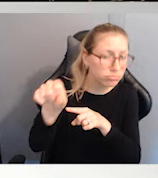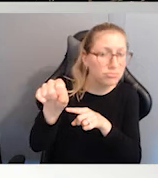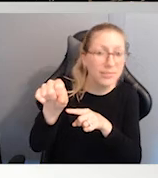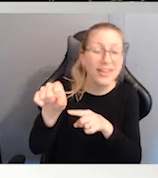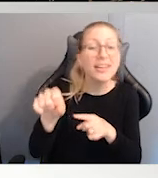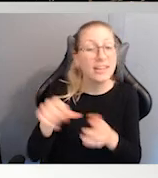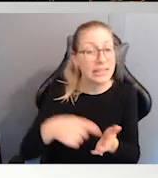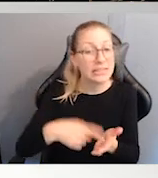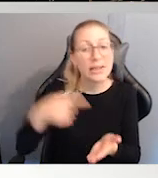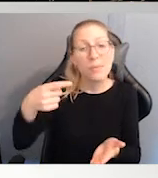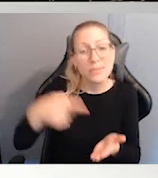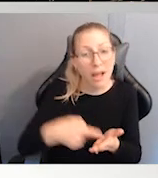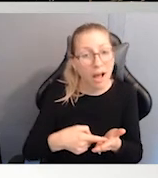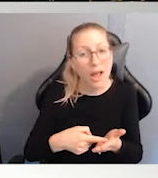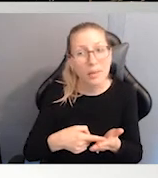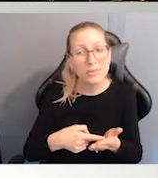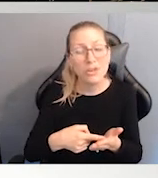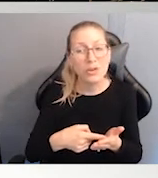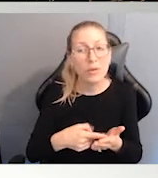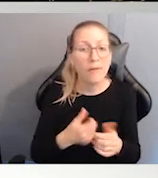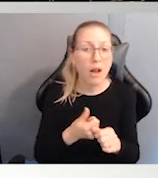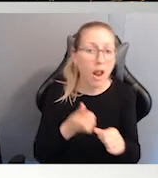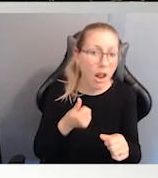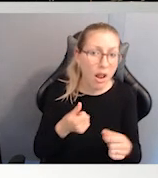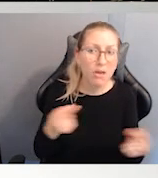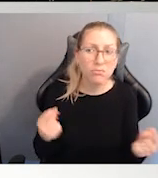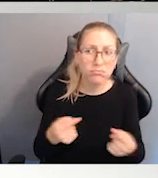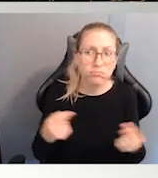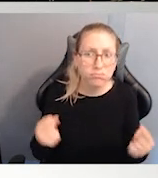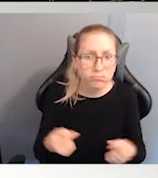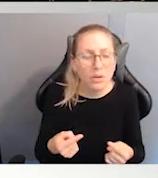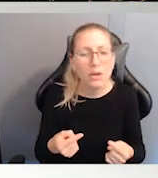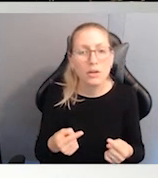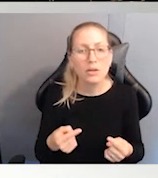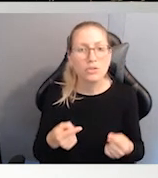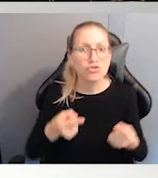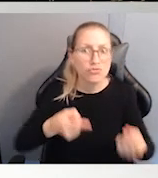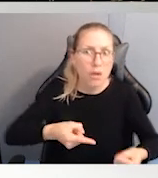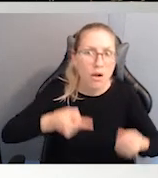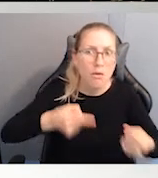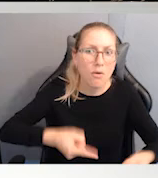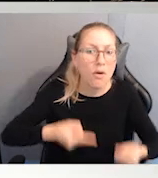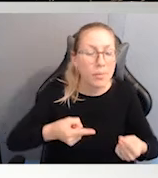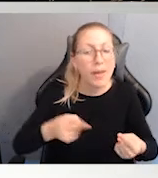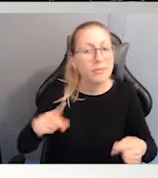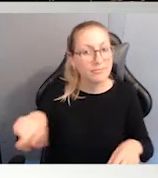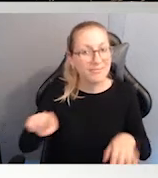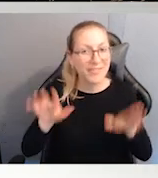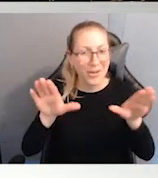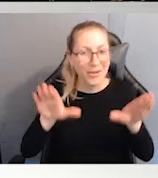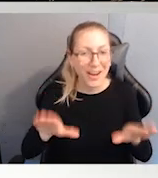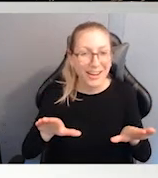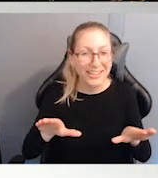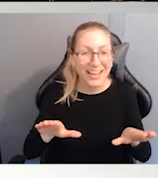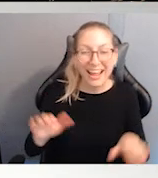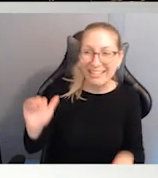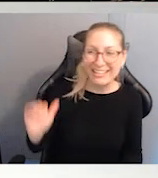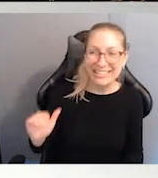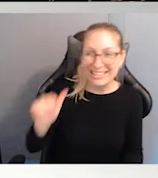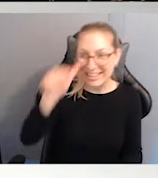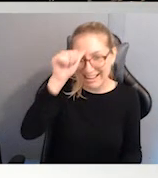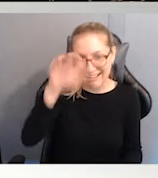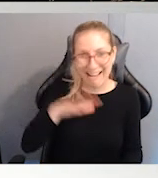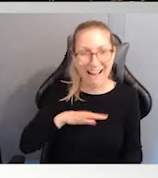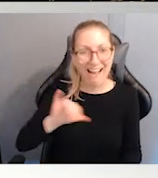they fall or they need just a little bit of help, but they're great. And this little guy right here is Johnny. He's our first